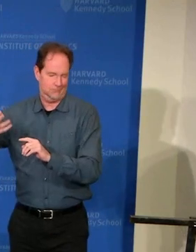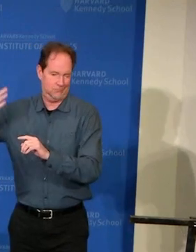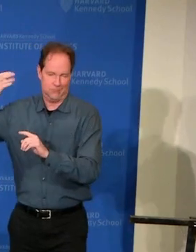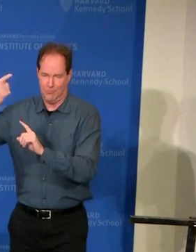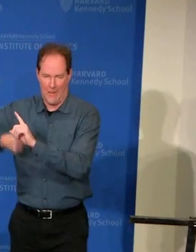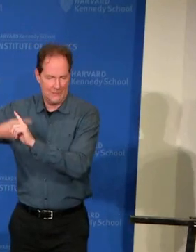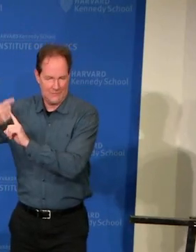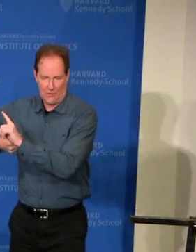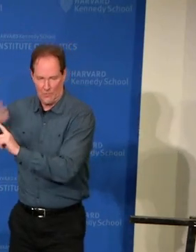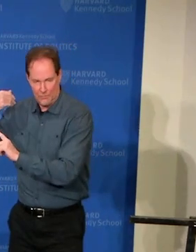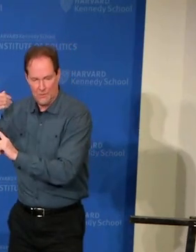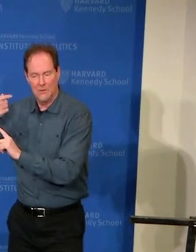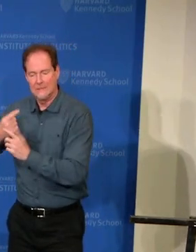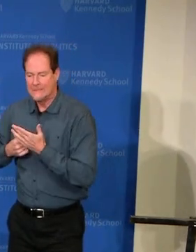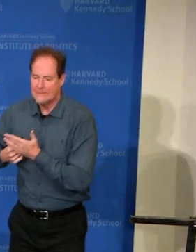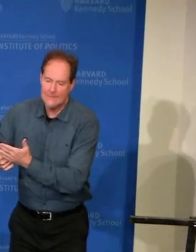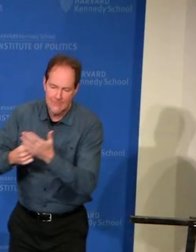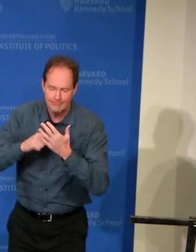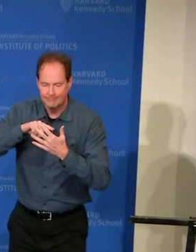about different things, and